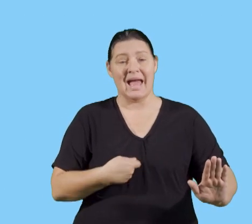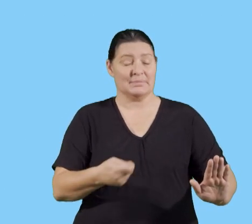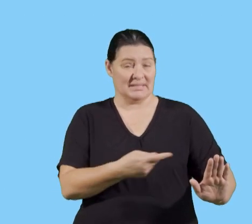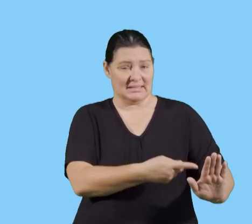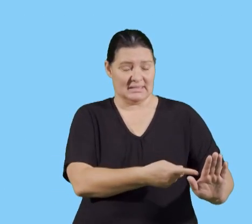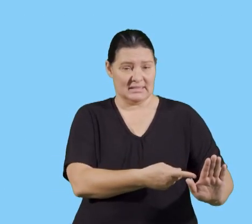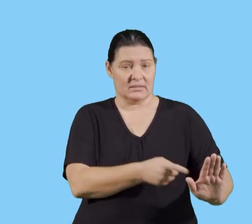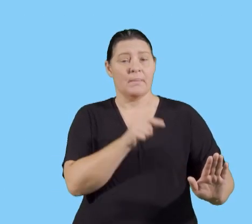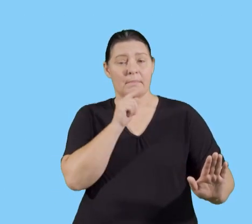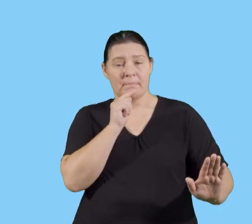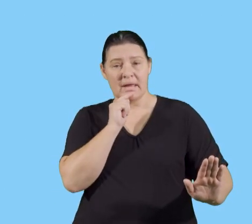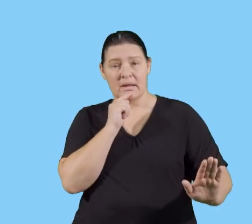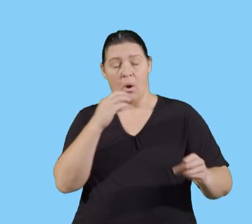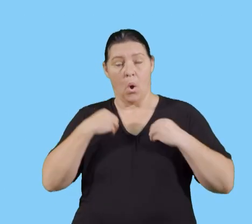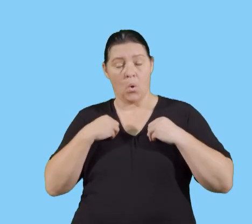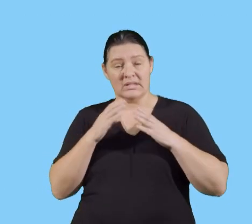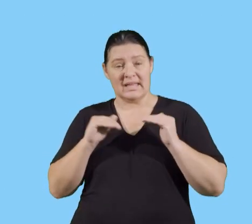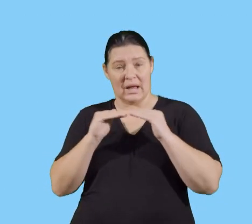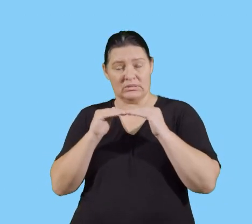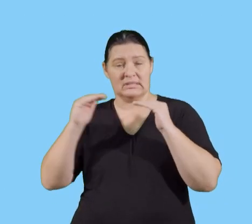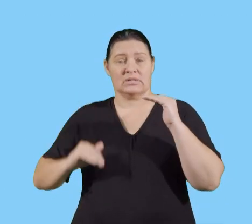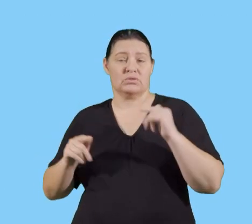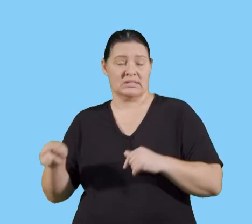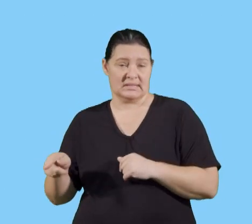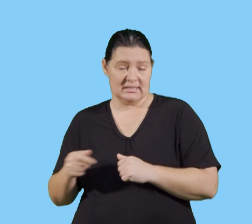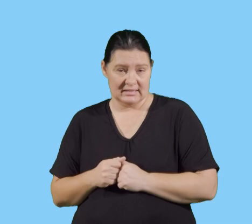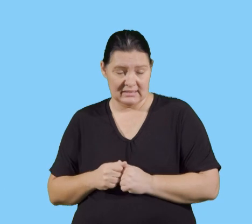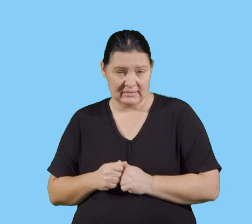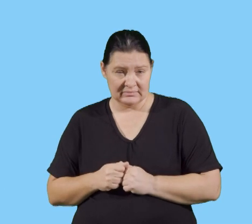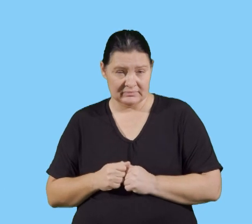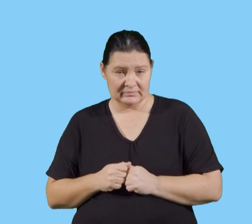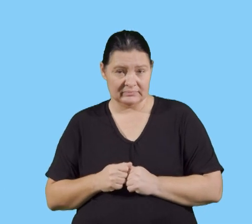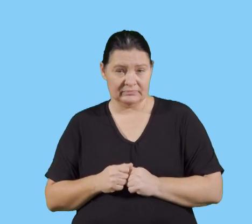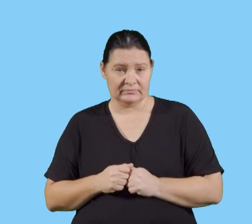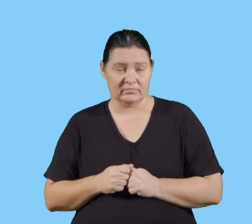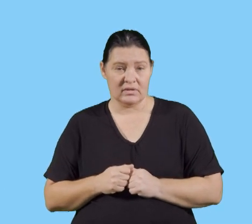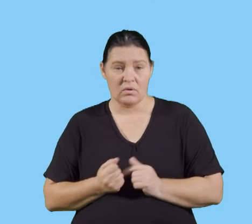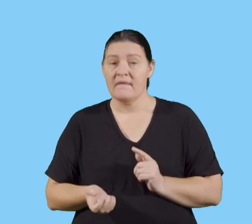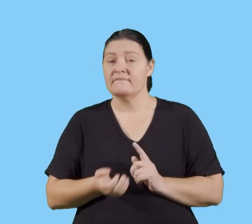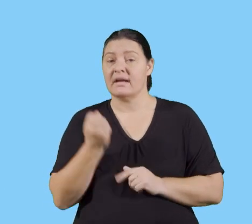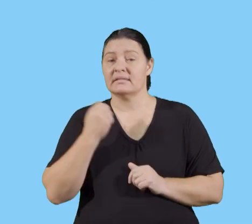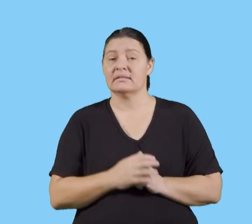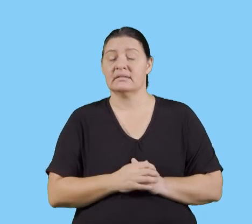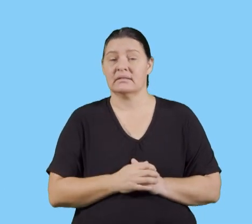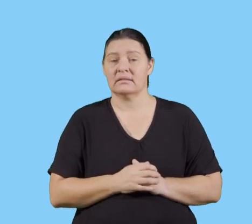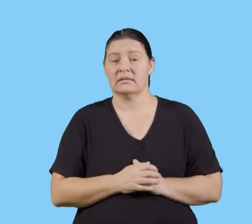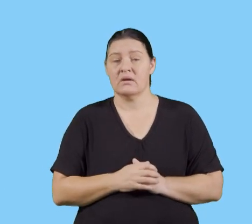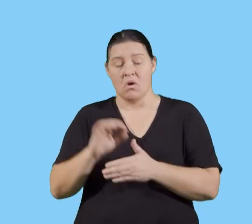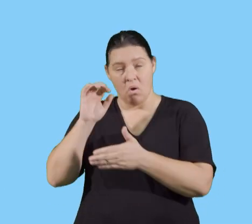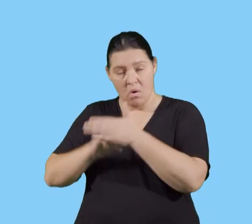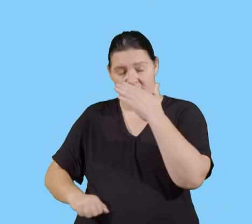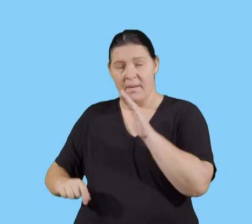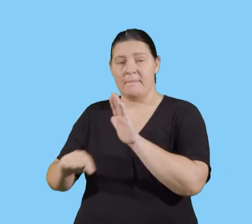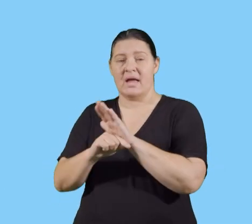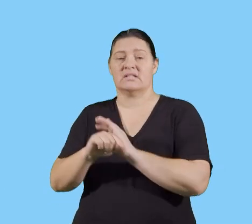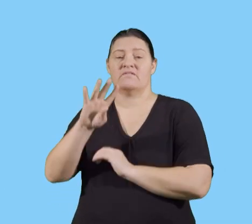expense decreases owner's equity. Expenses decreases owner's equity. So you find we subtract